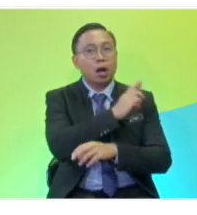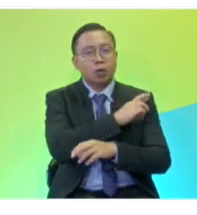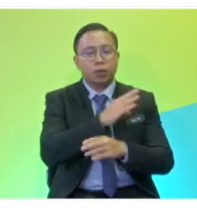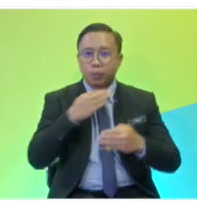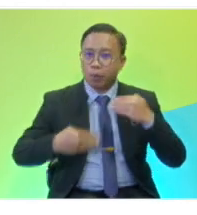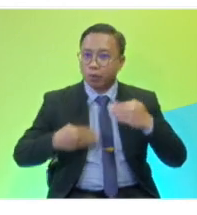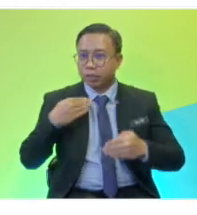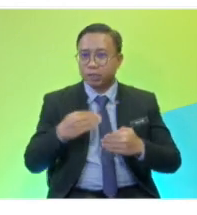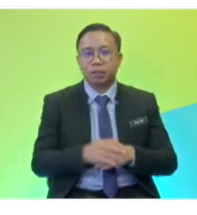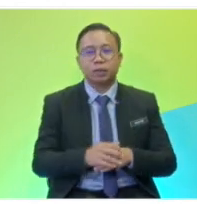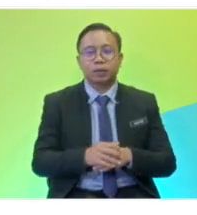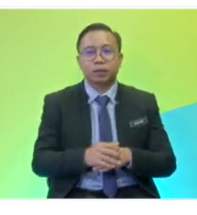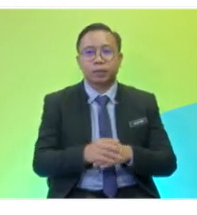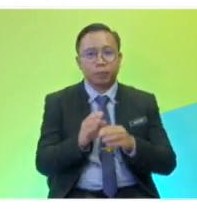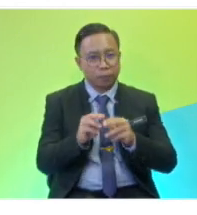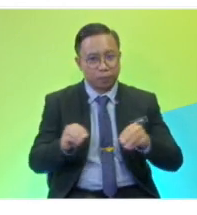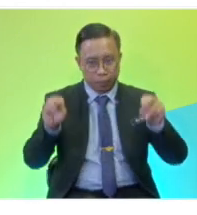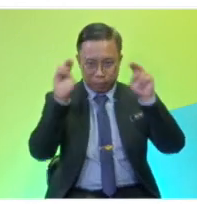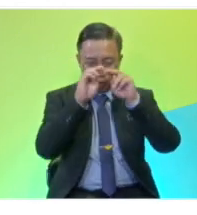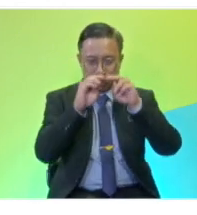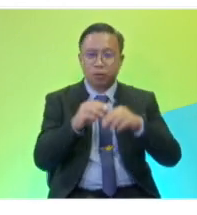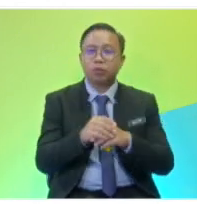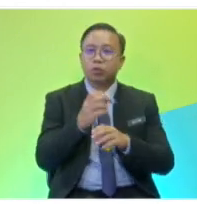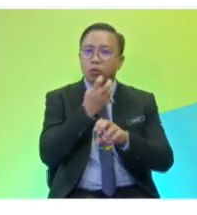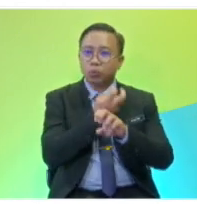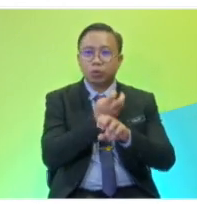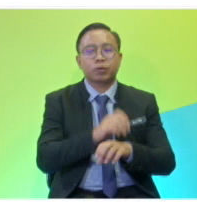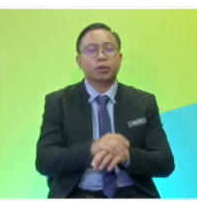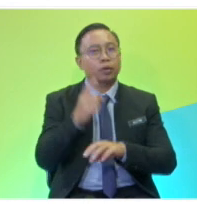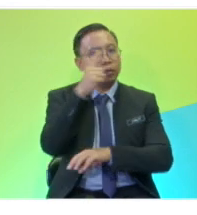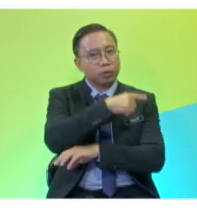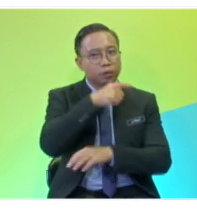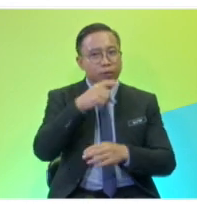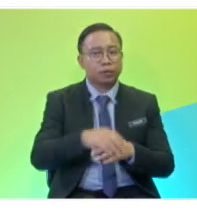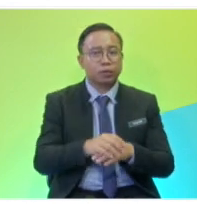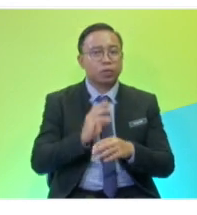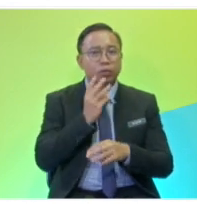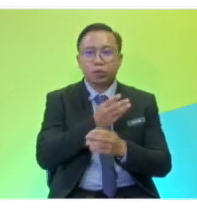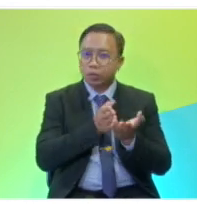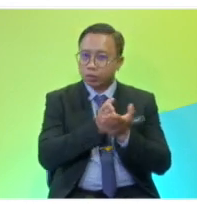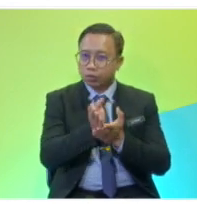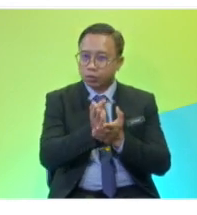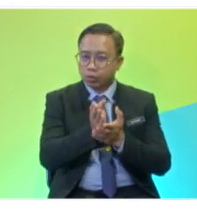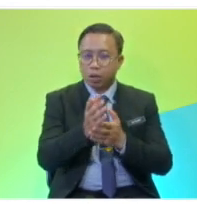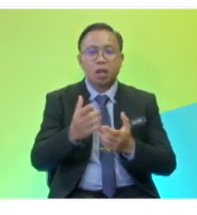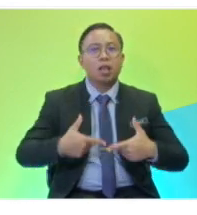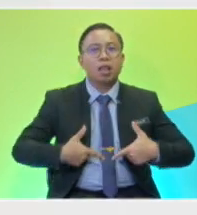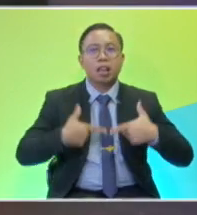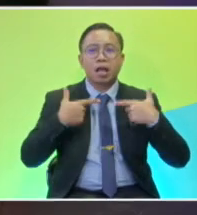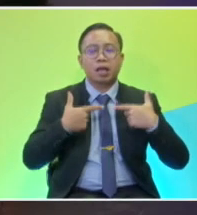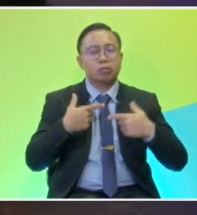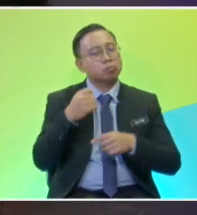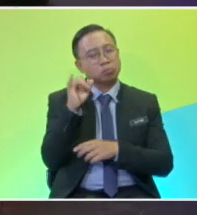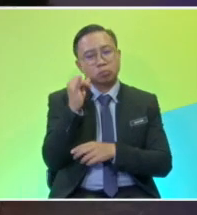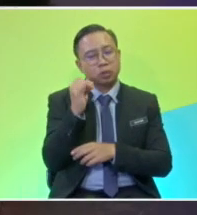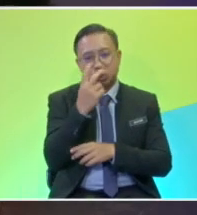are the main bones, right? Yes. So day to day, when we go through the day to day life, we don't always